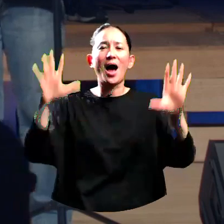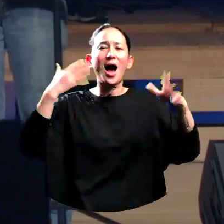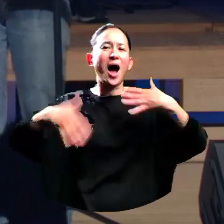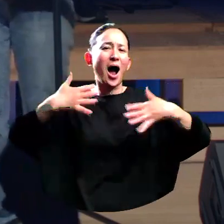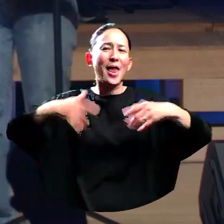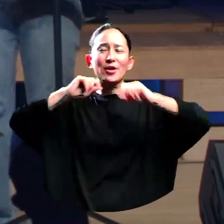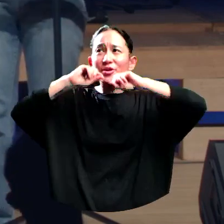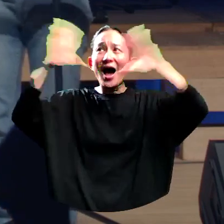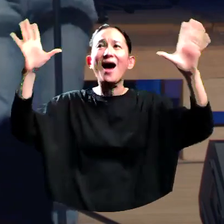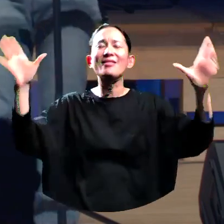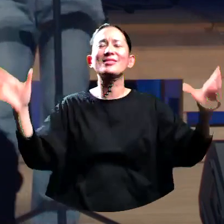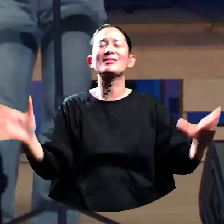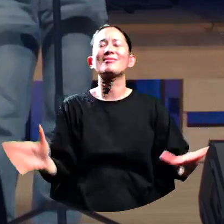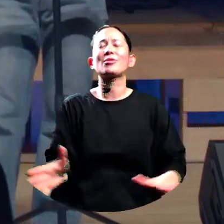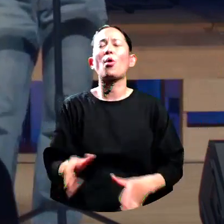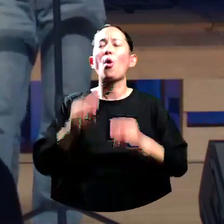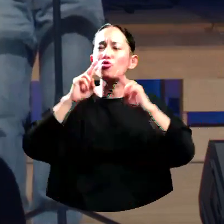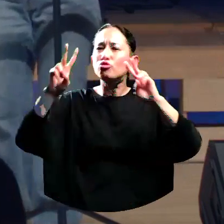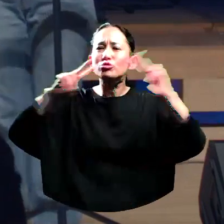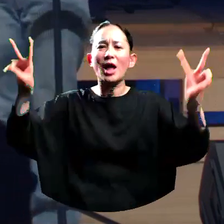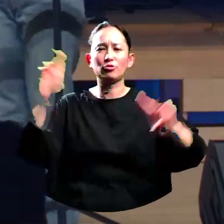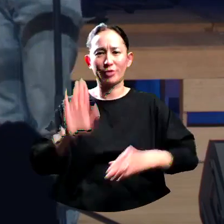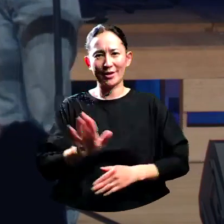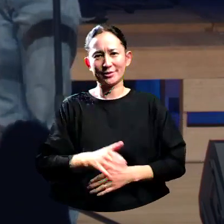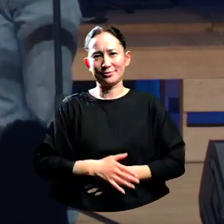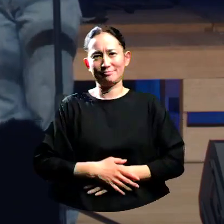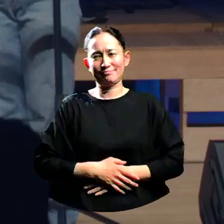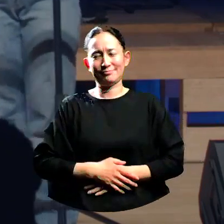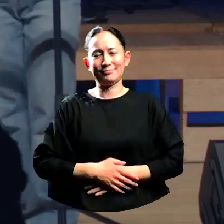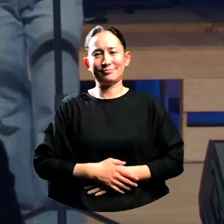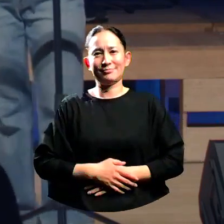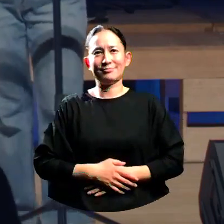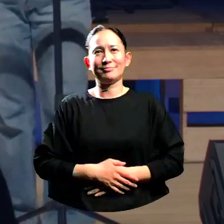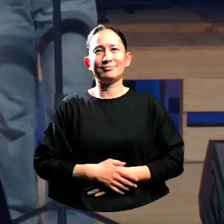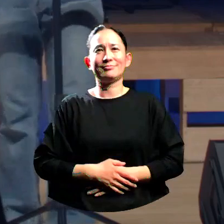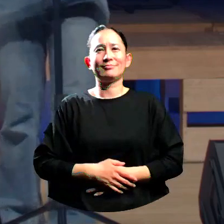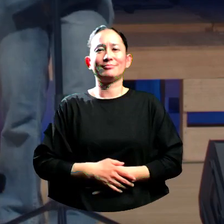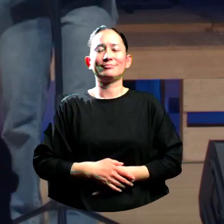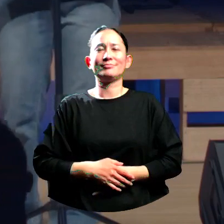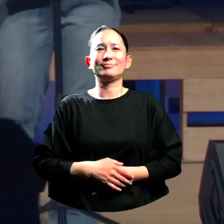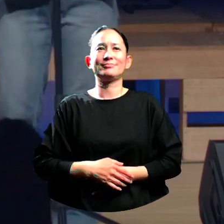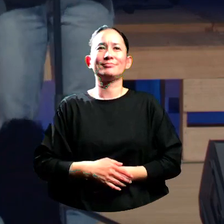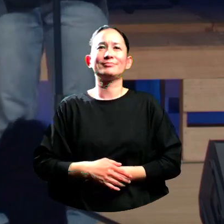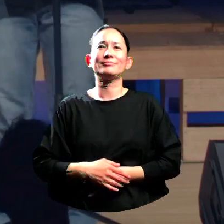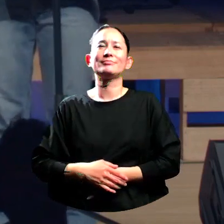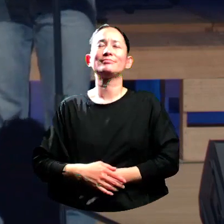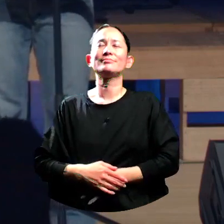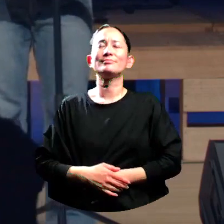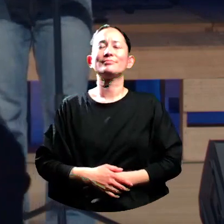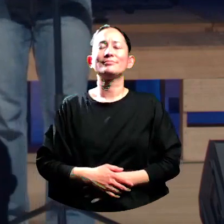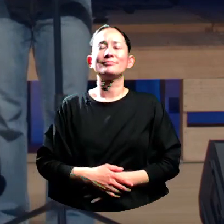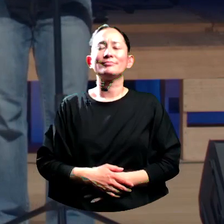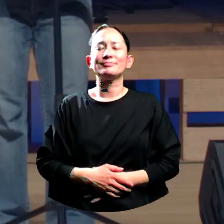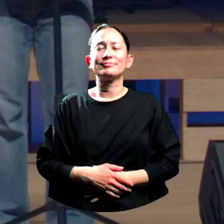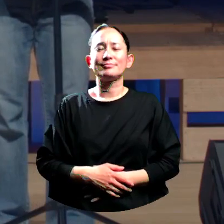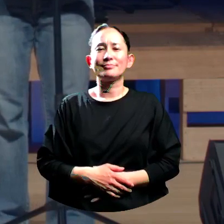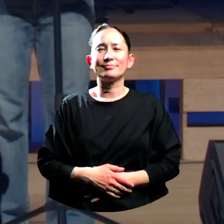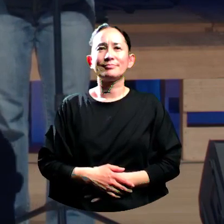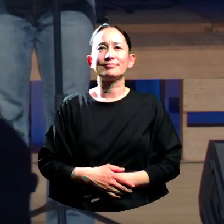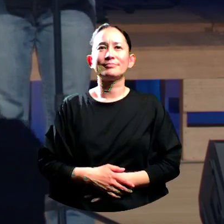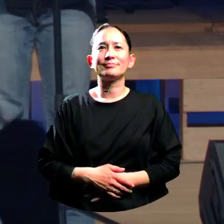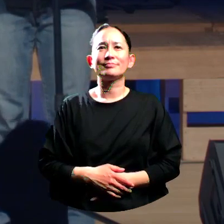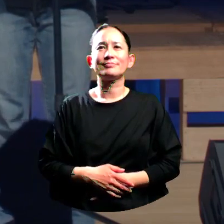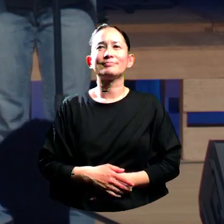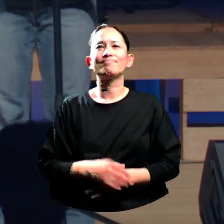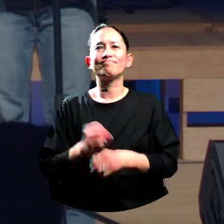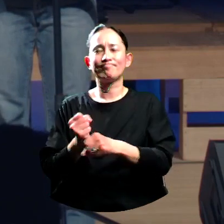why we sing Hallelujah and praise him. The ground began to shake, the